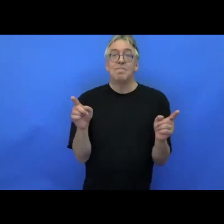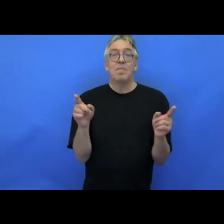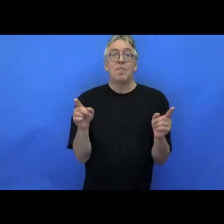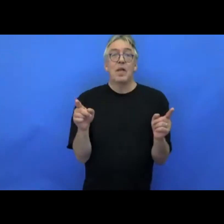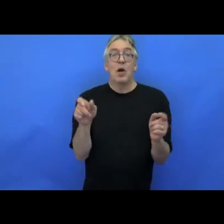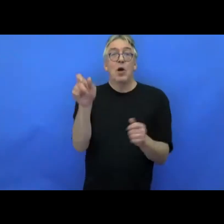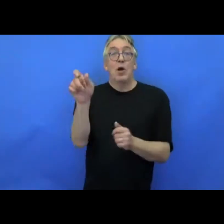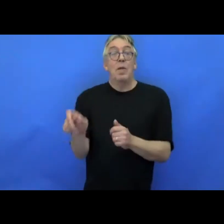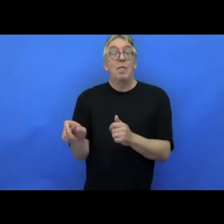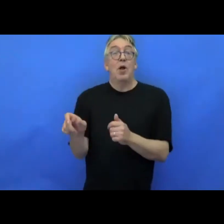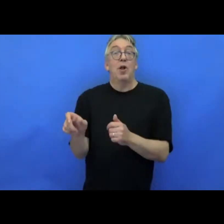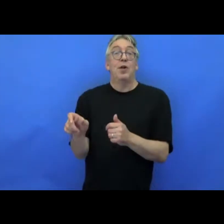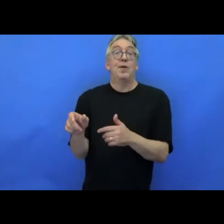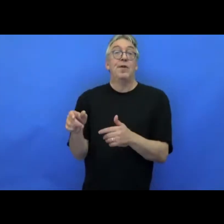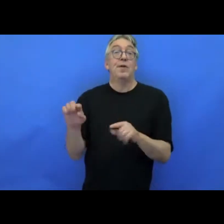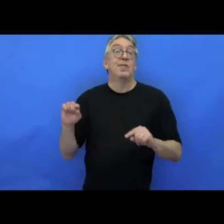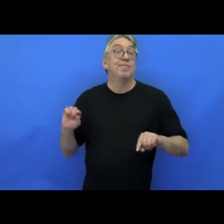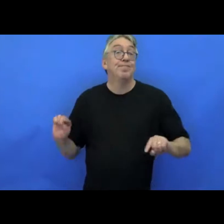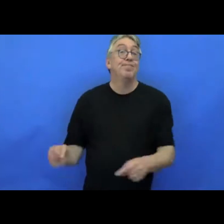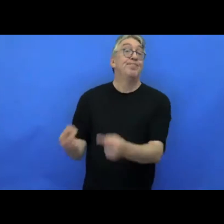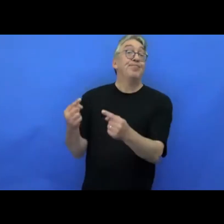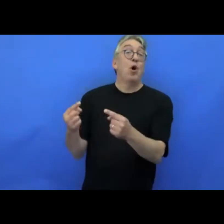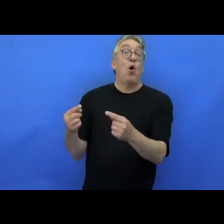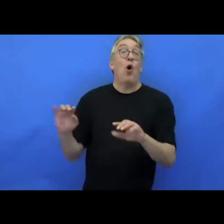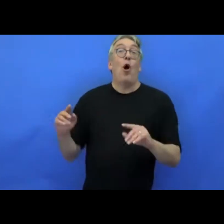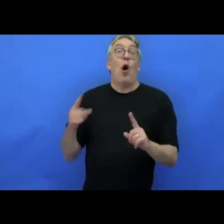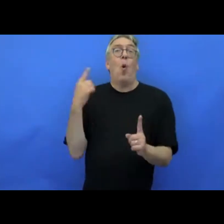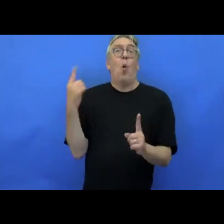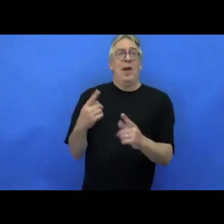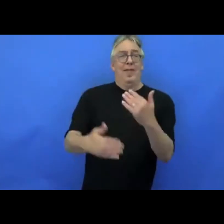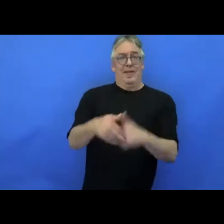in harm in the conflict situations.